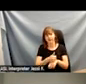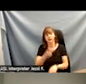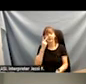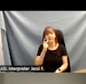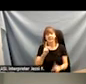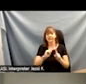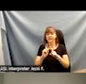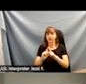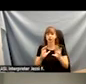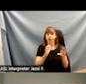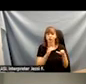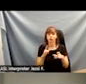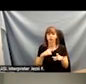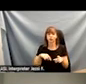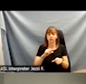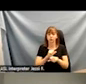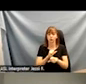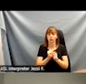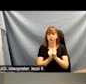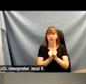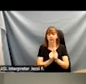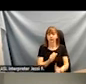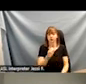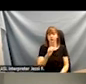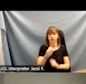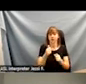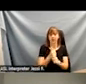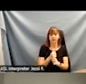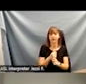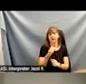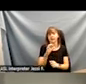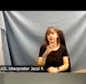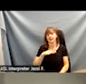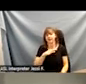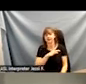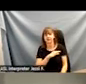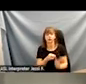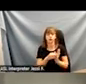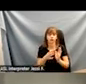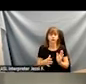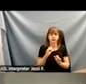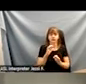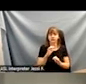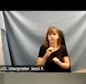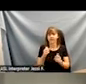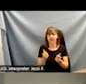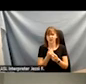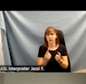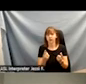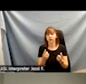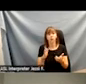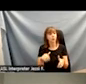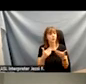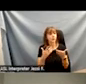with. And I again want to point out that we offer many programs that are available to alumni as well.